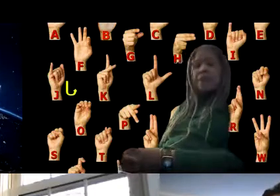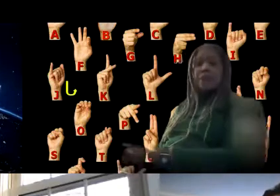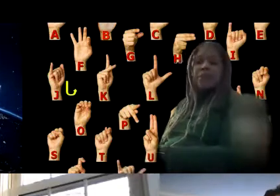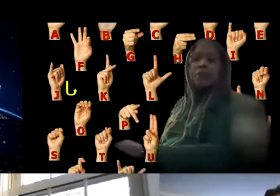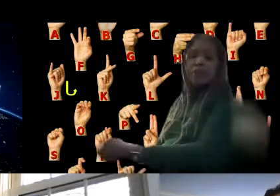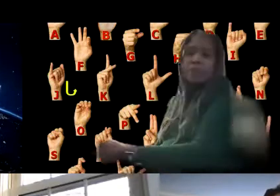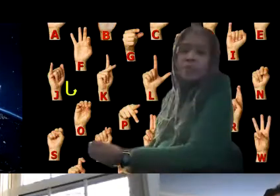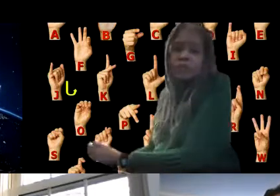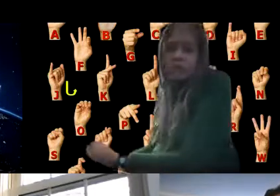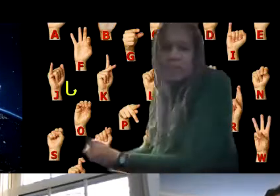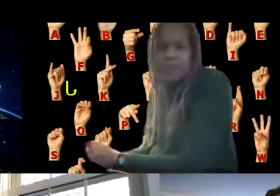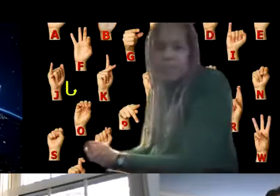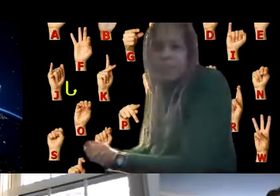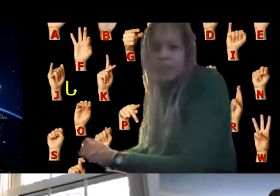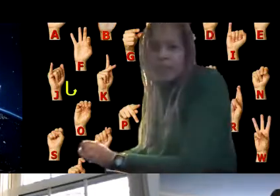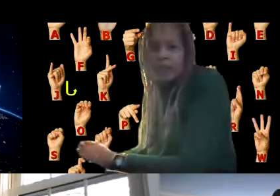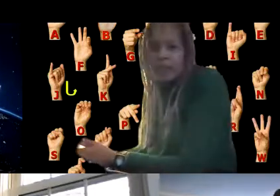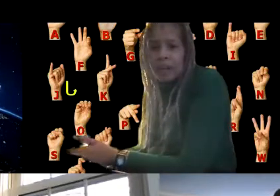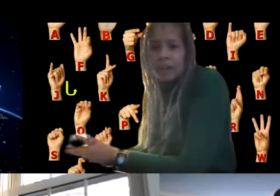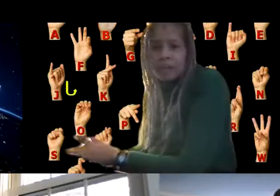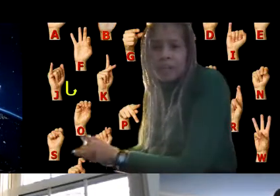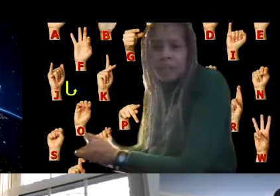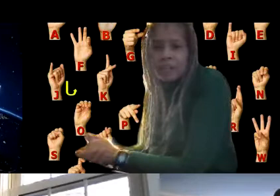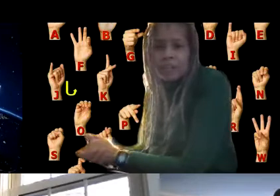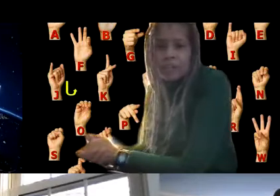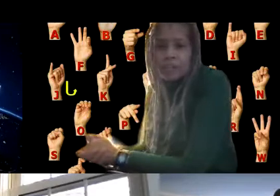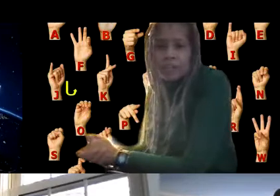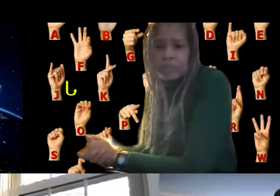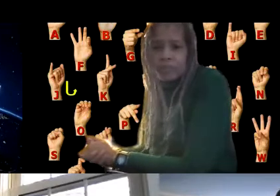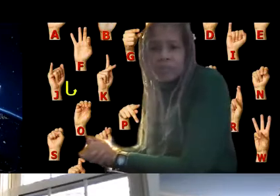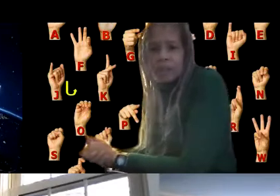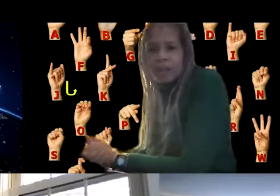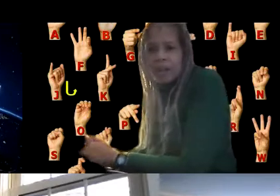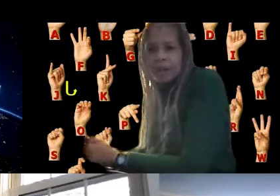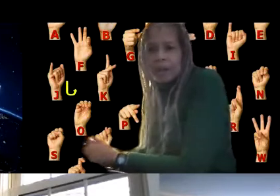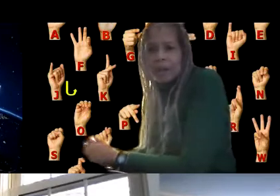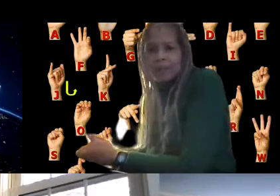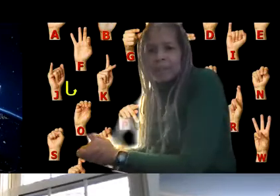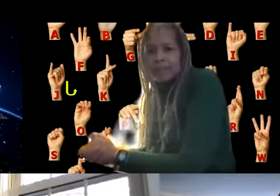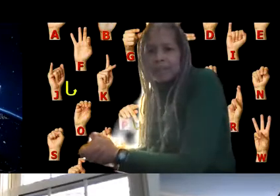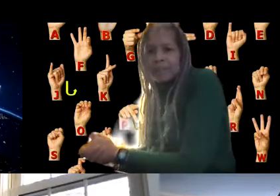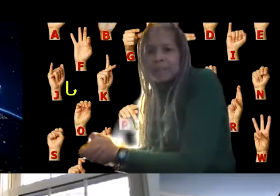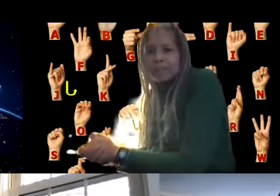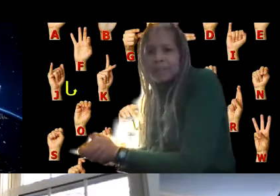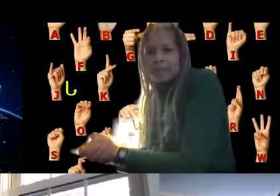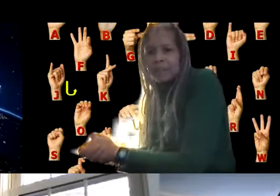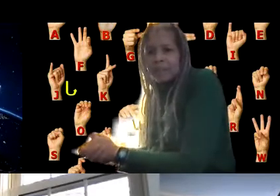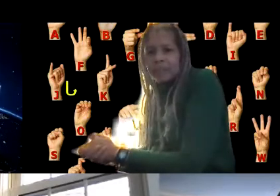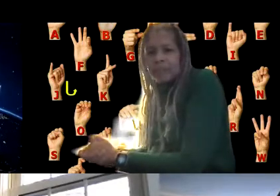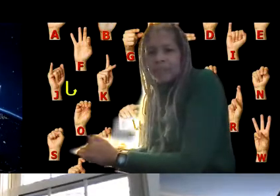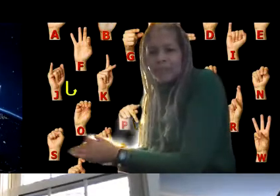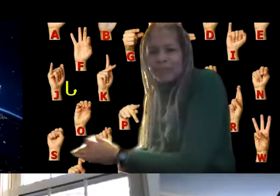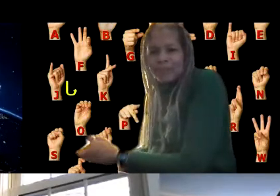Well, I thank you all very much for chatting with me today. I want to remind you to listen to Drew and my podcast, Eminent